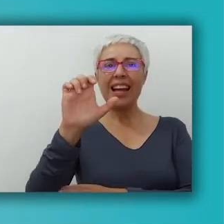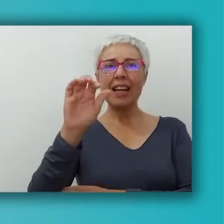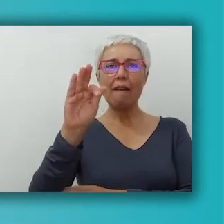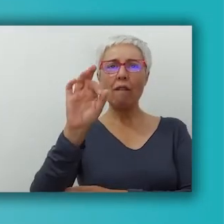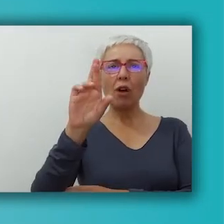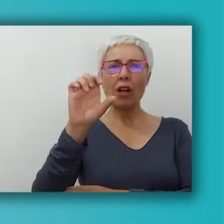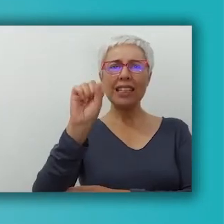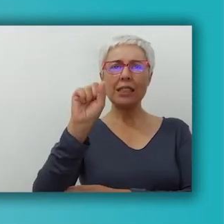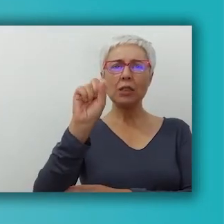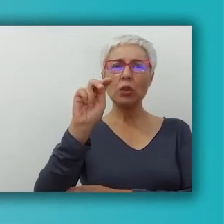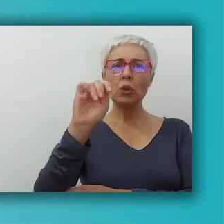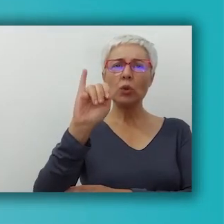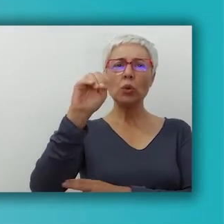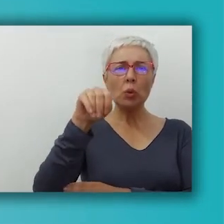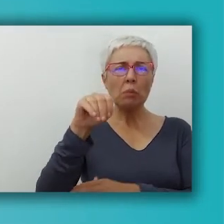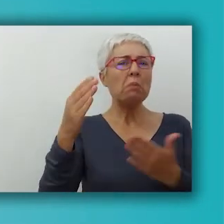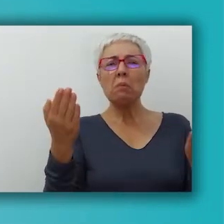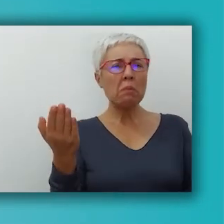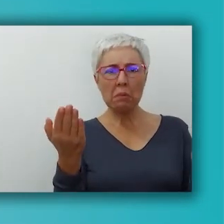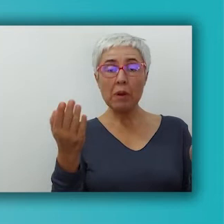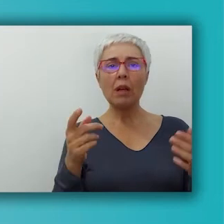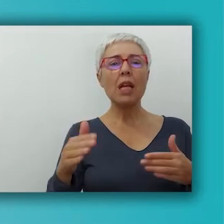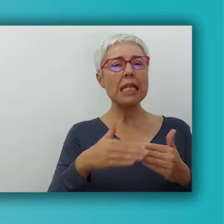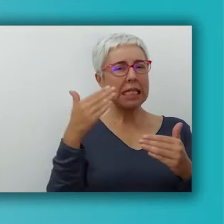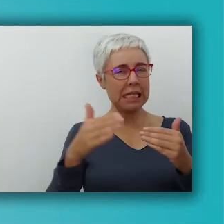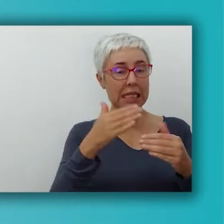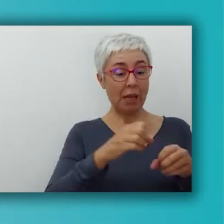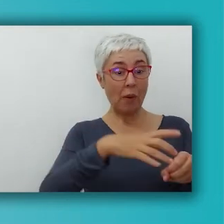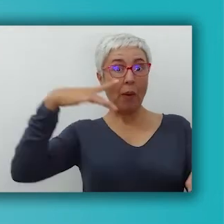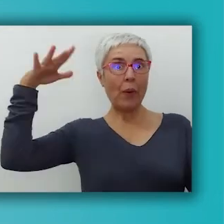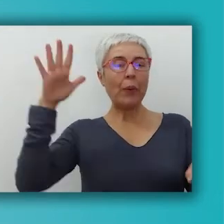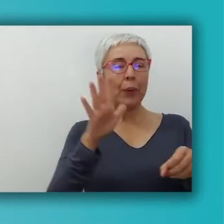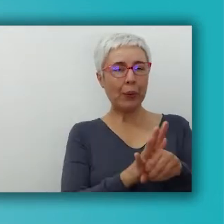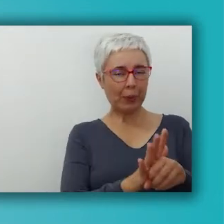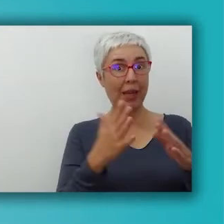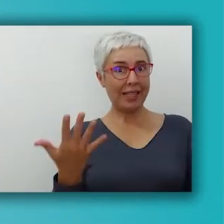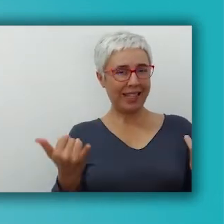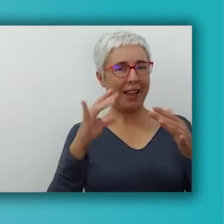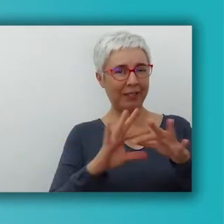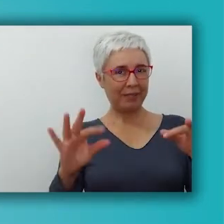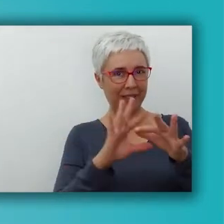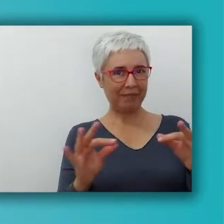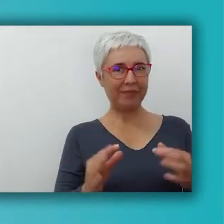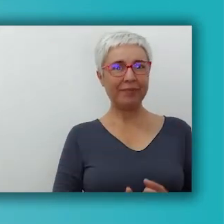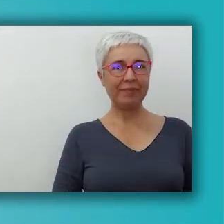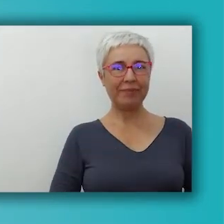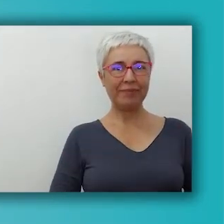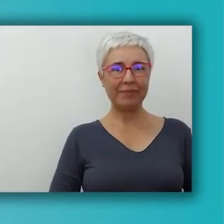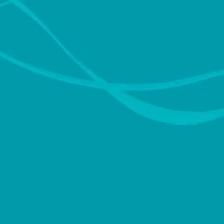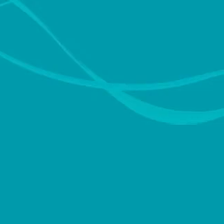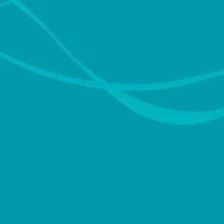Reforestum. Reforestum es una solución que nos permite de manera muy fácil compensar nuestra huella de carbono.